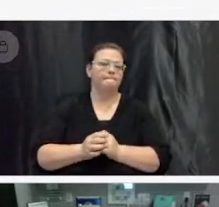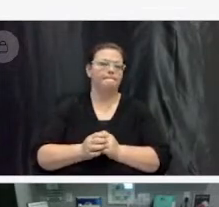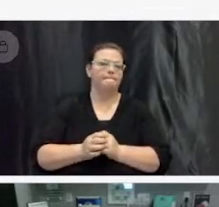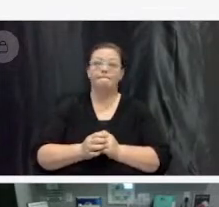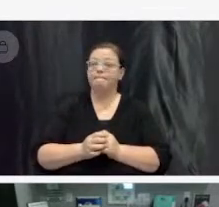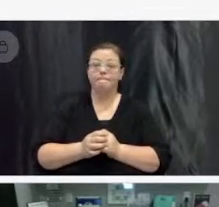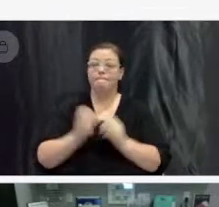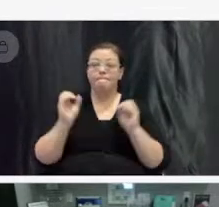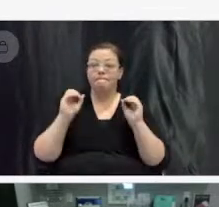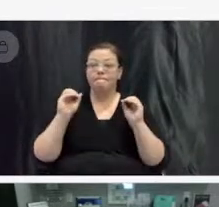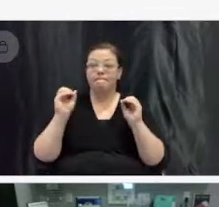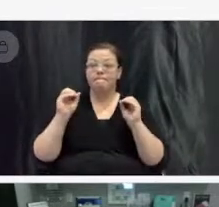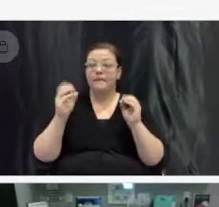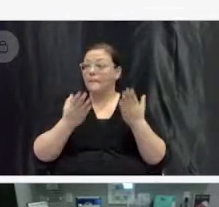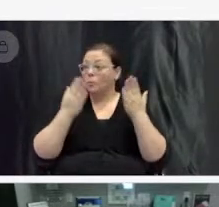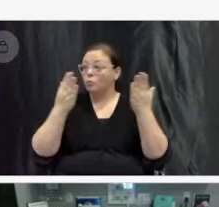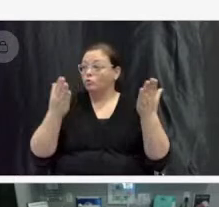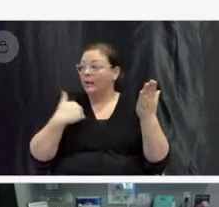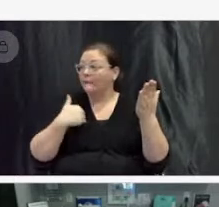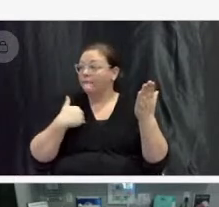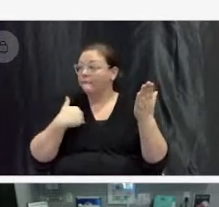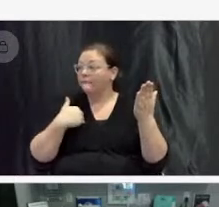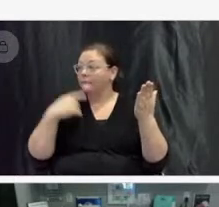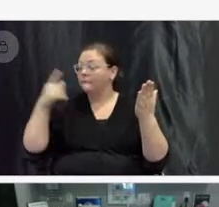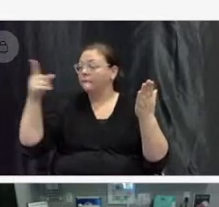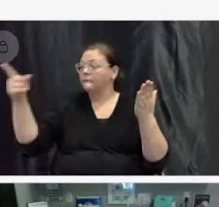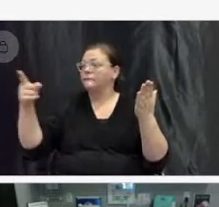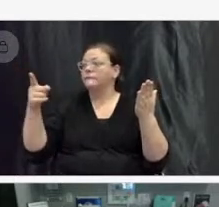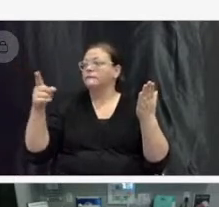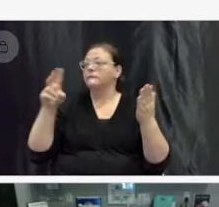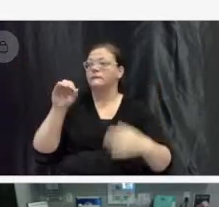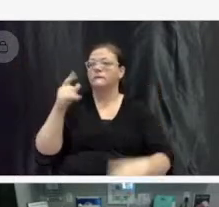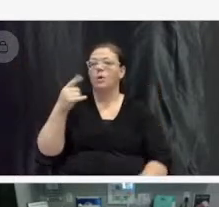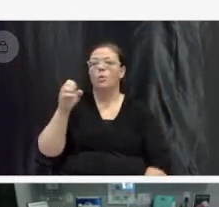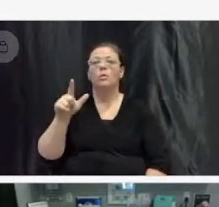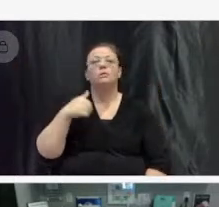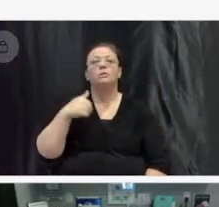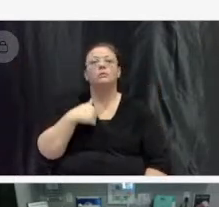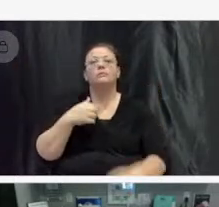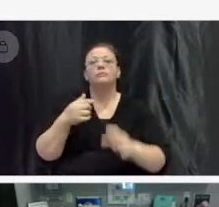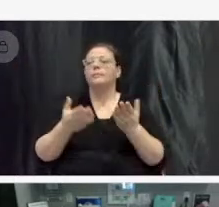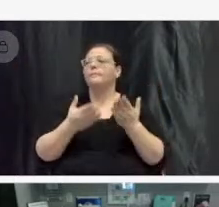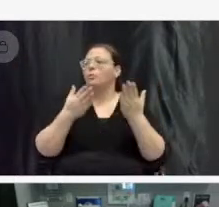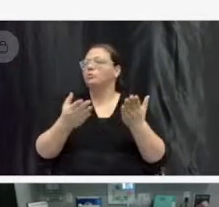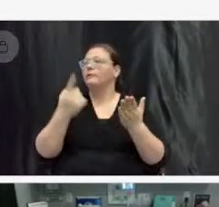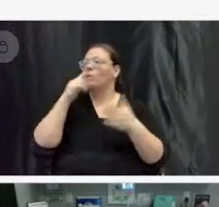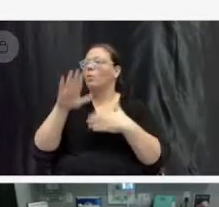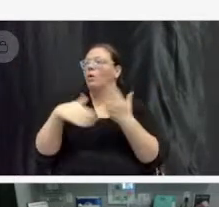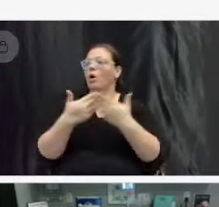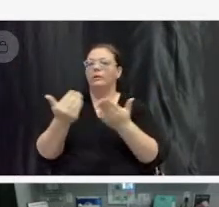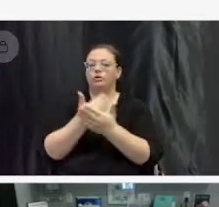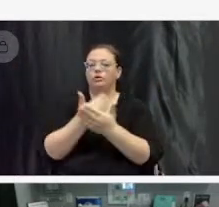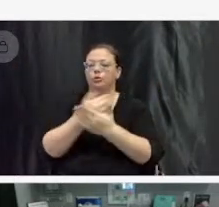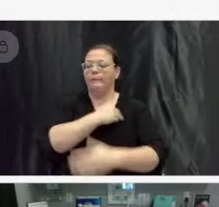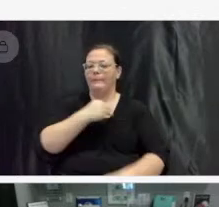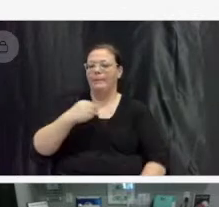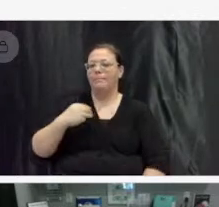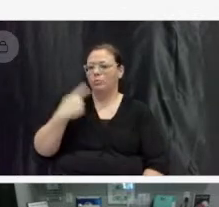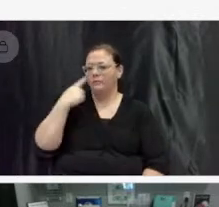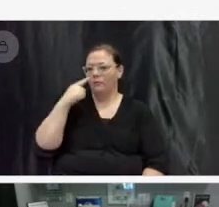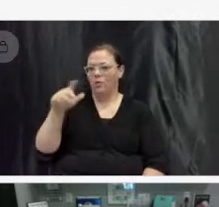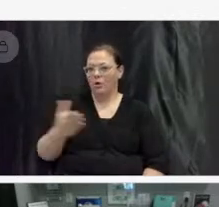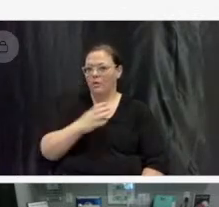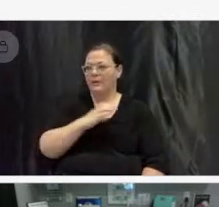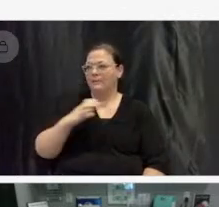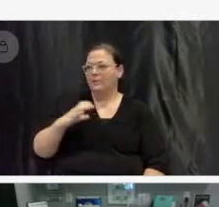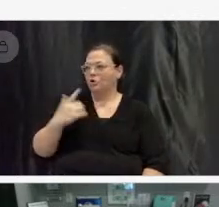If not, is there a motion? Yes. Just for all the new members on the commission,